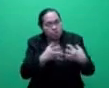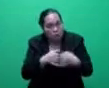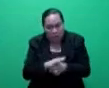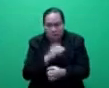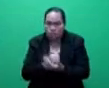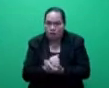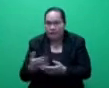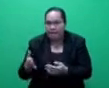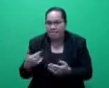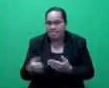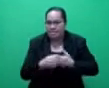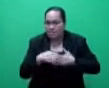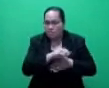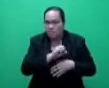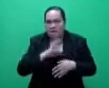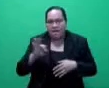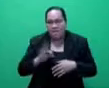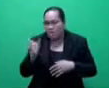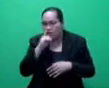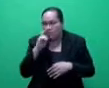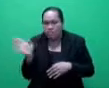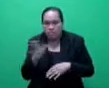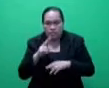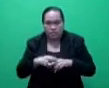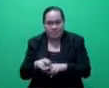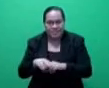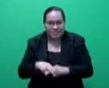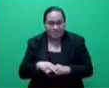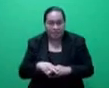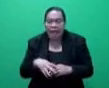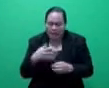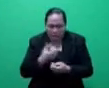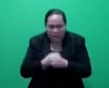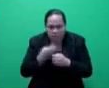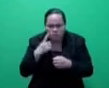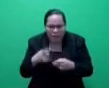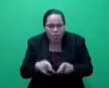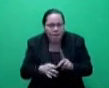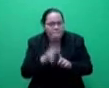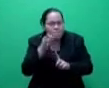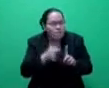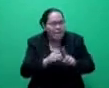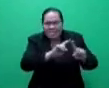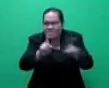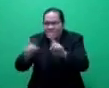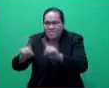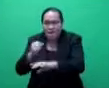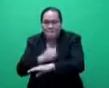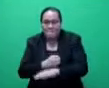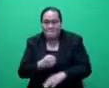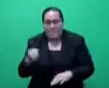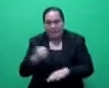health and safety of all Fijians. Of course, efforts are in place to improve coordination among government agencies to